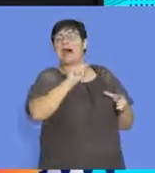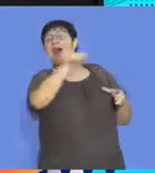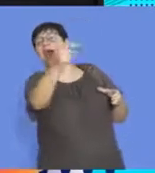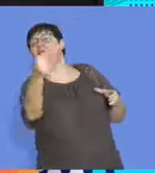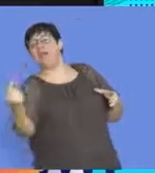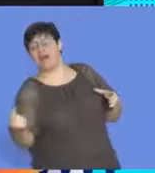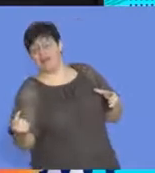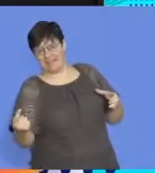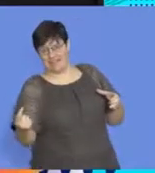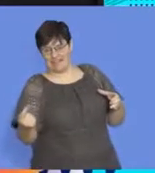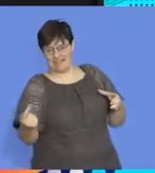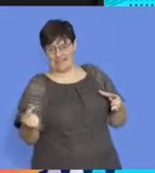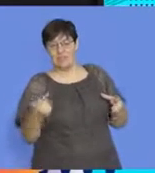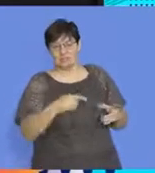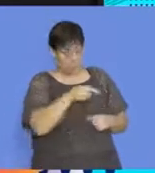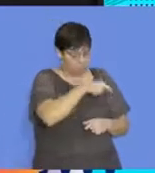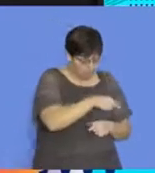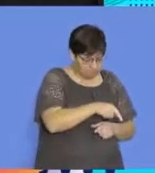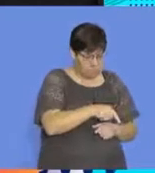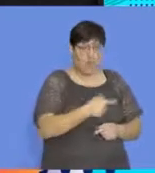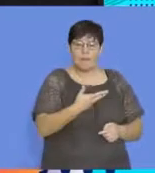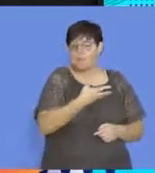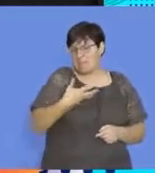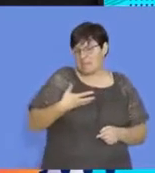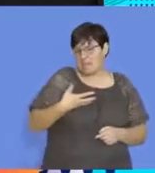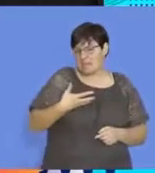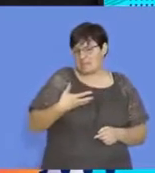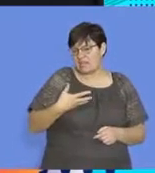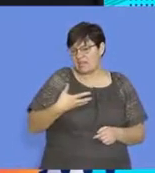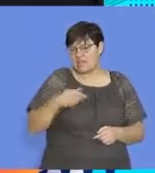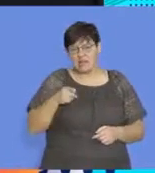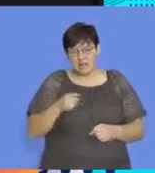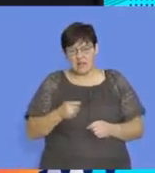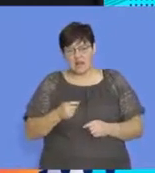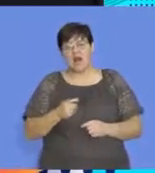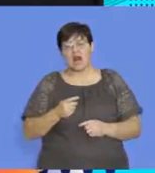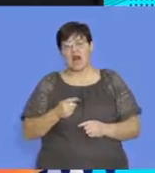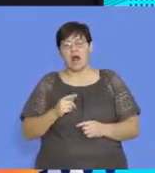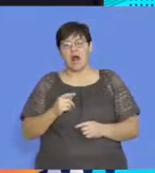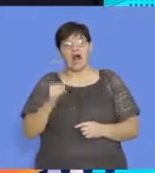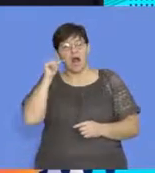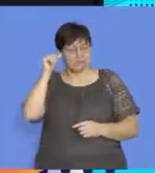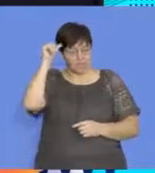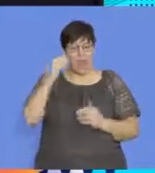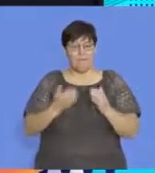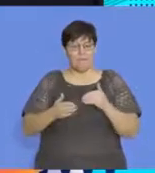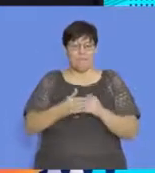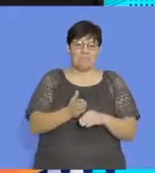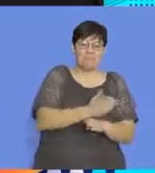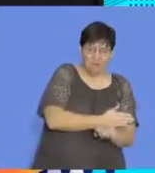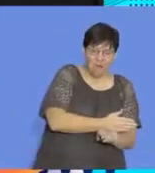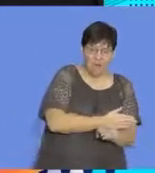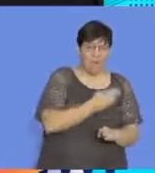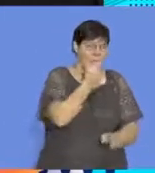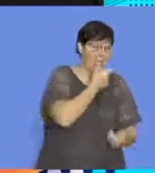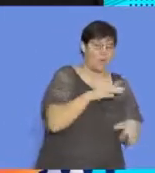come up with ways that maybe the female, all right, is mature before the male, or vice versa. It usually can come up with